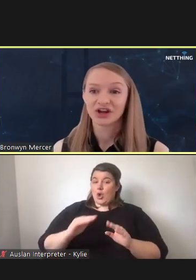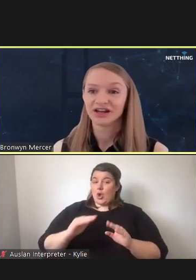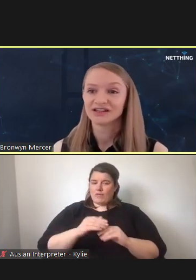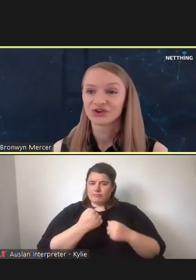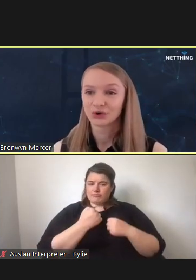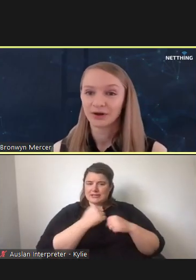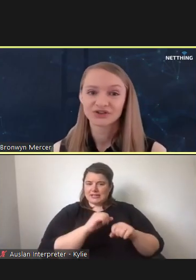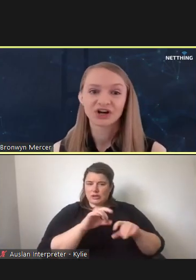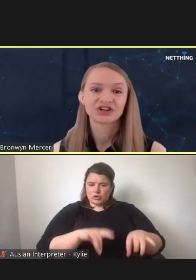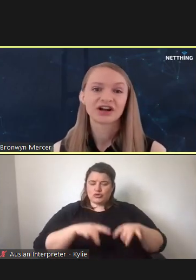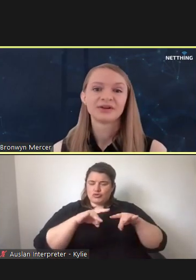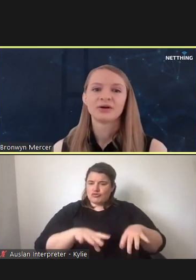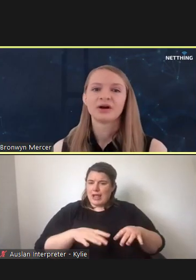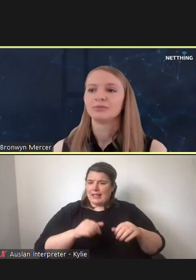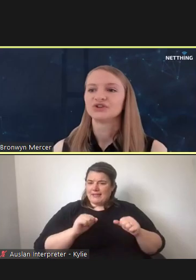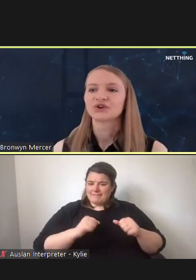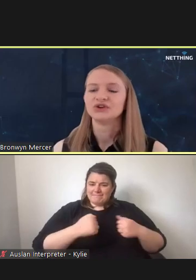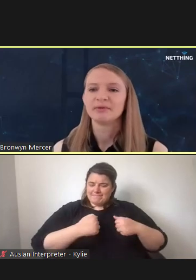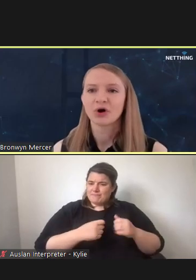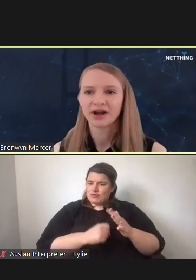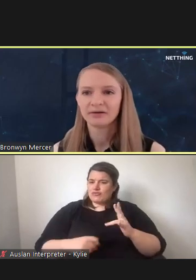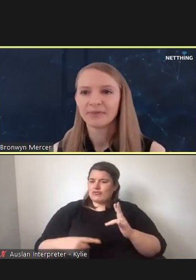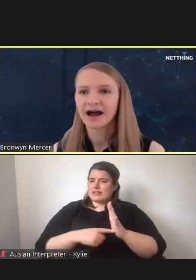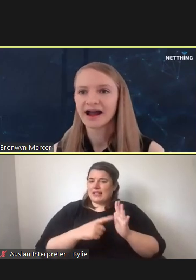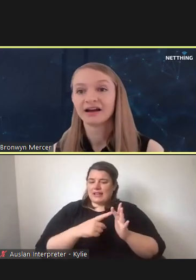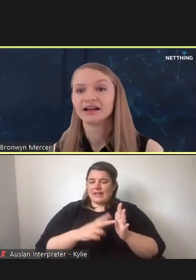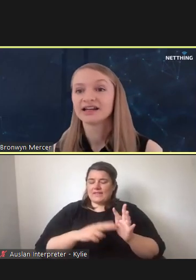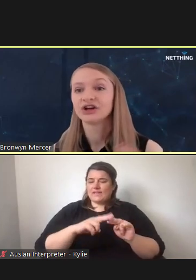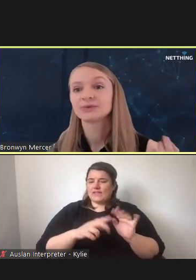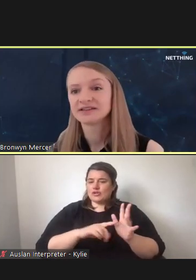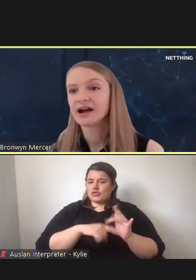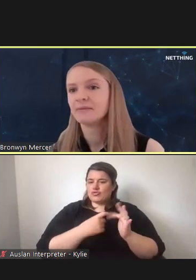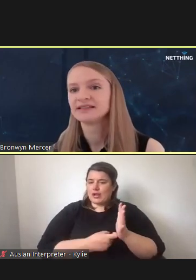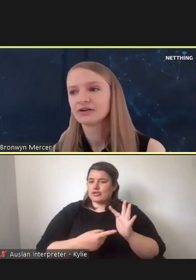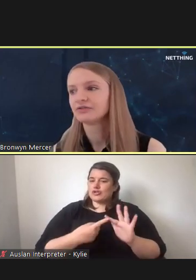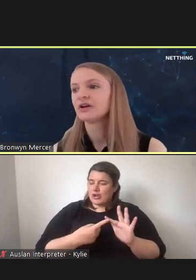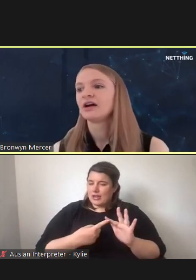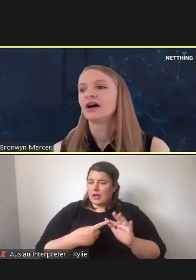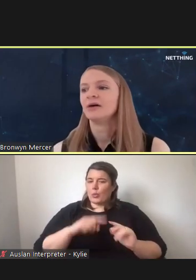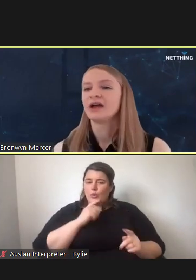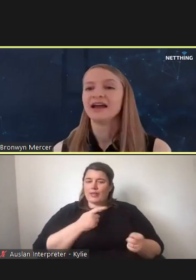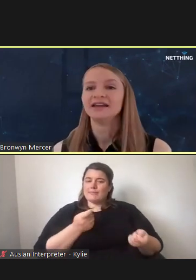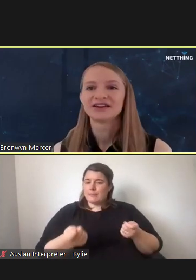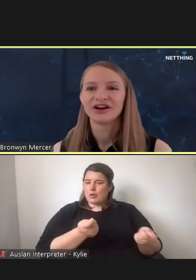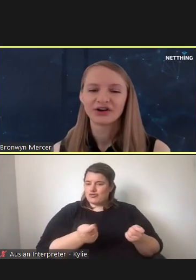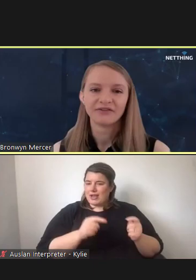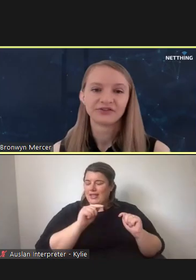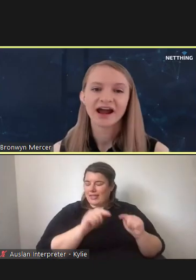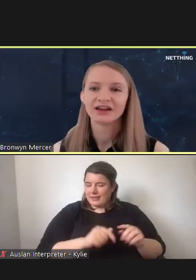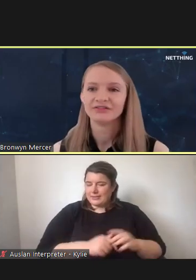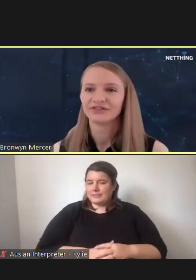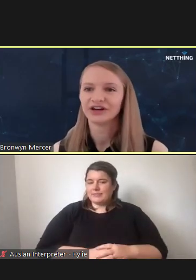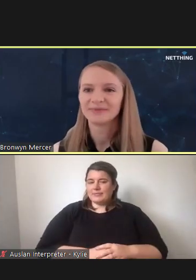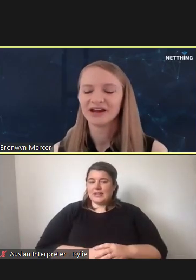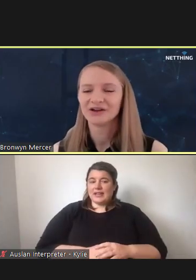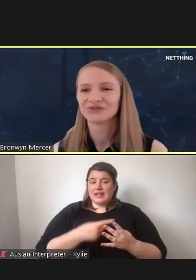protecting Australia's critical infrastructure, which is going to be moderated by Terry Sweetser and myself, and a